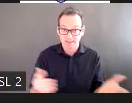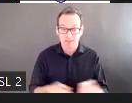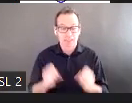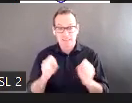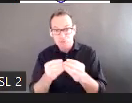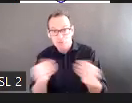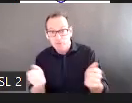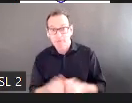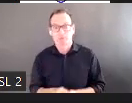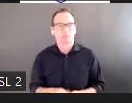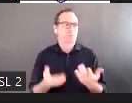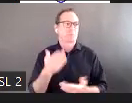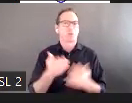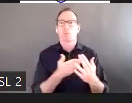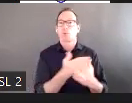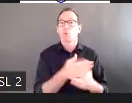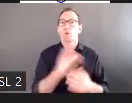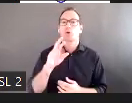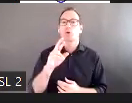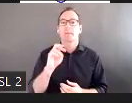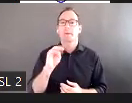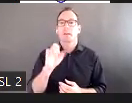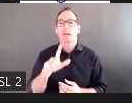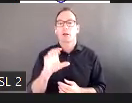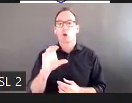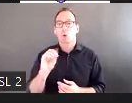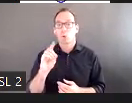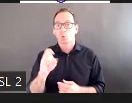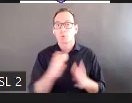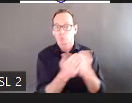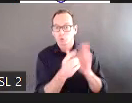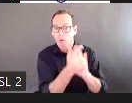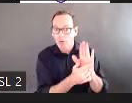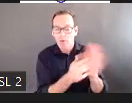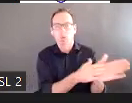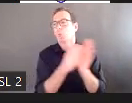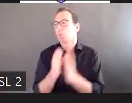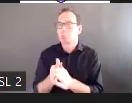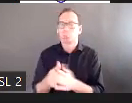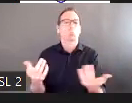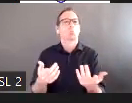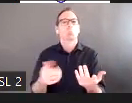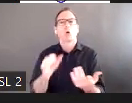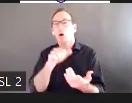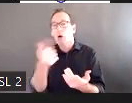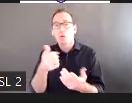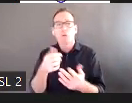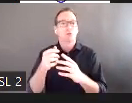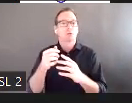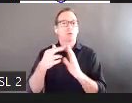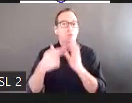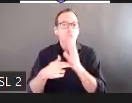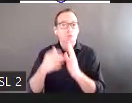or provincial offense situations acts, to fix the situation. We needed more stakeholders in the